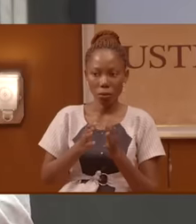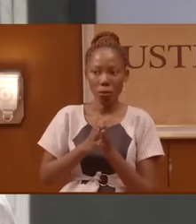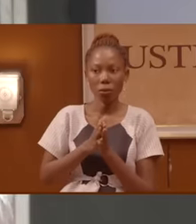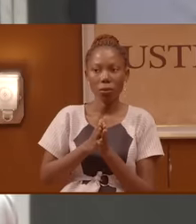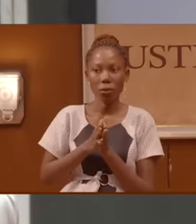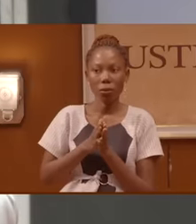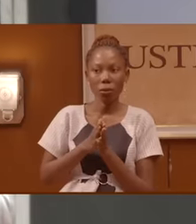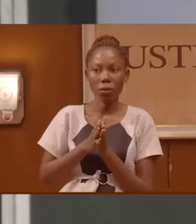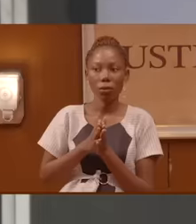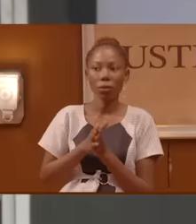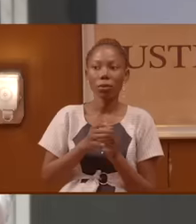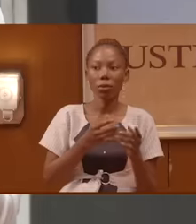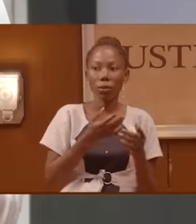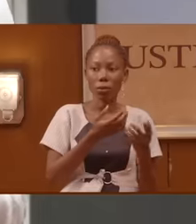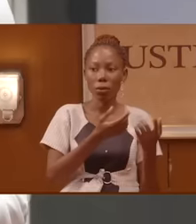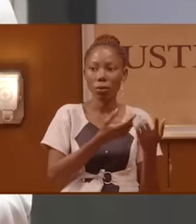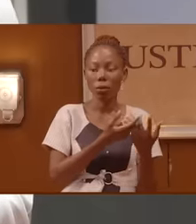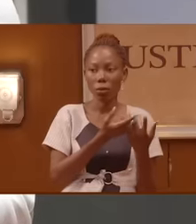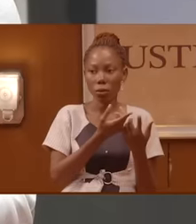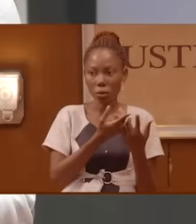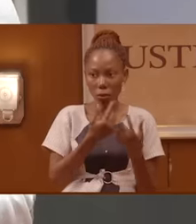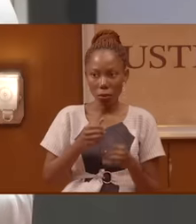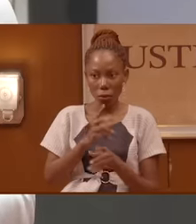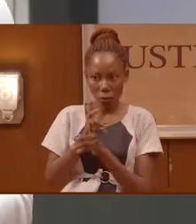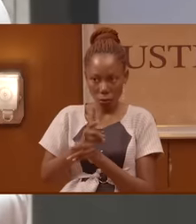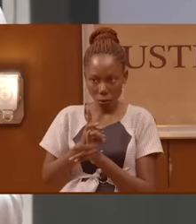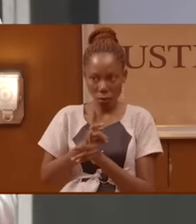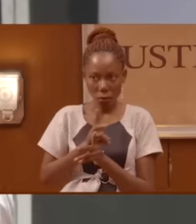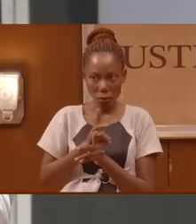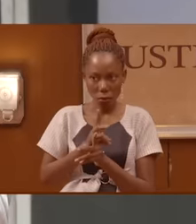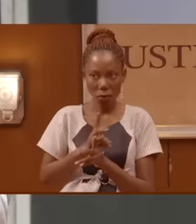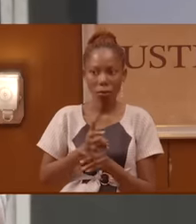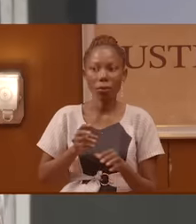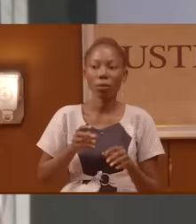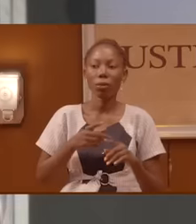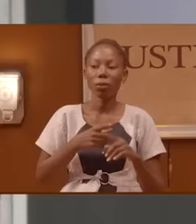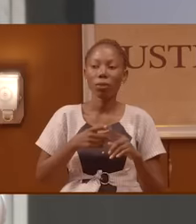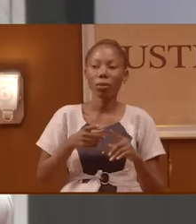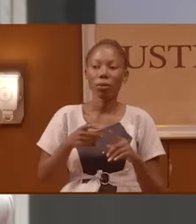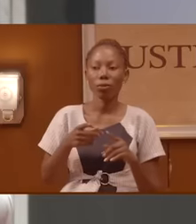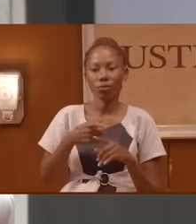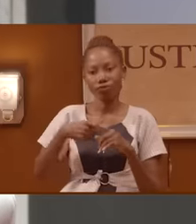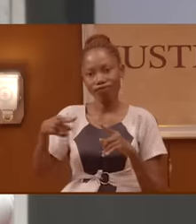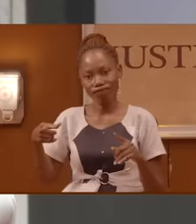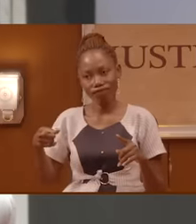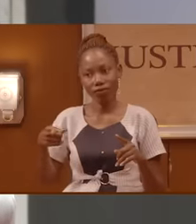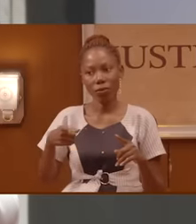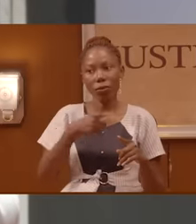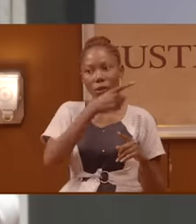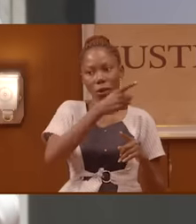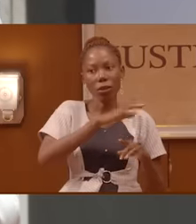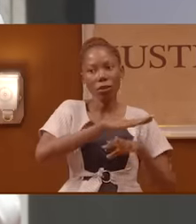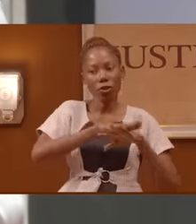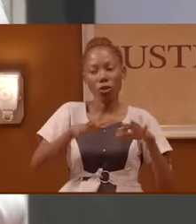is the issue now. I want him to take care of the kids, playing his part, because it looks to me like he doesn't